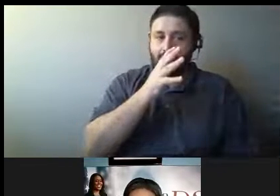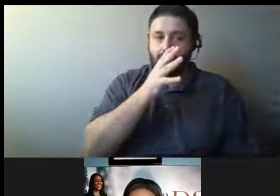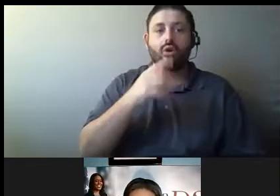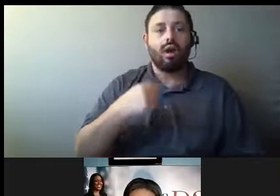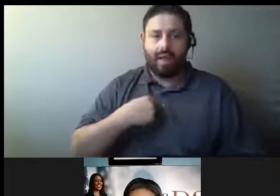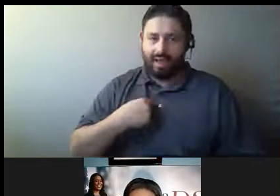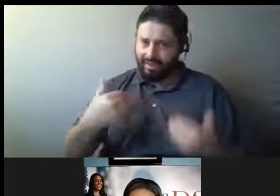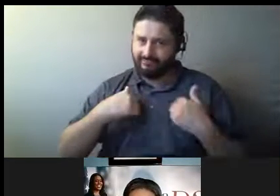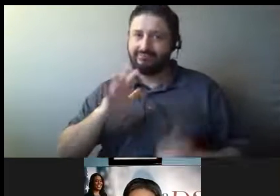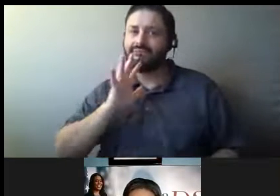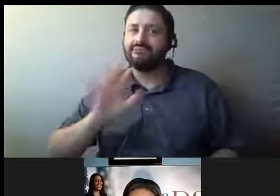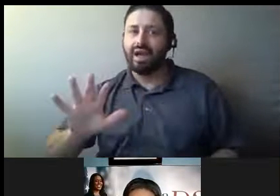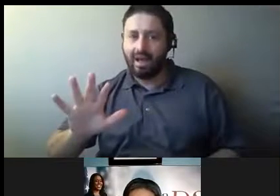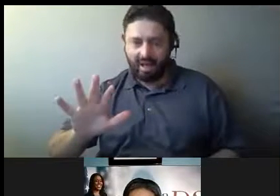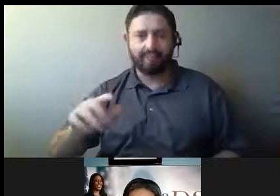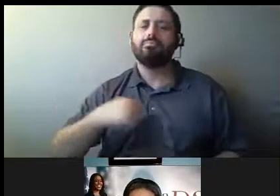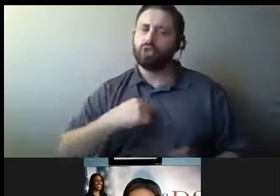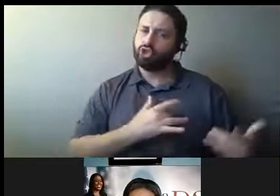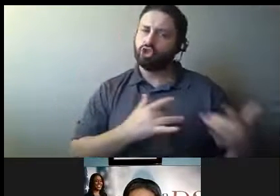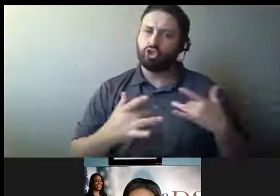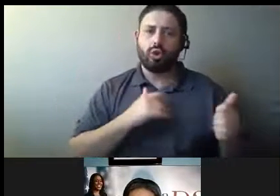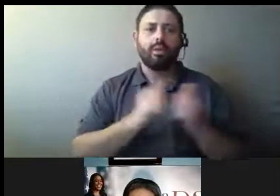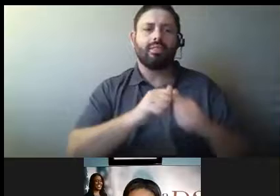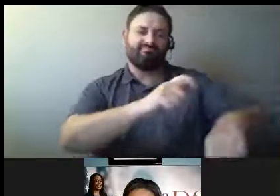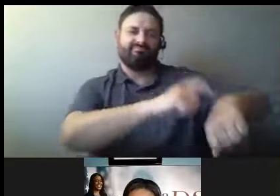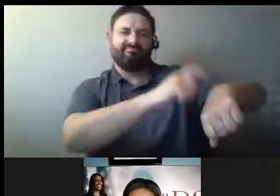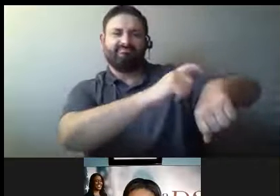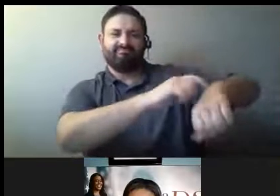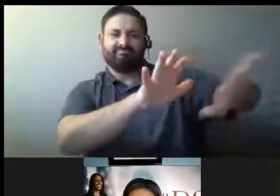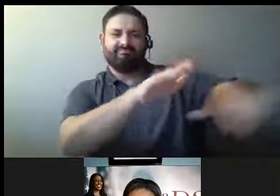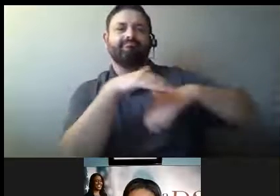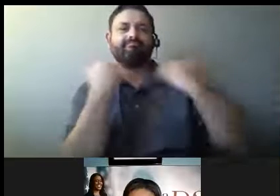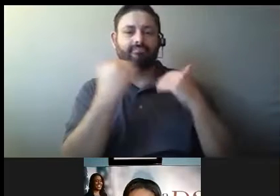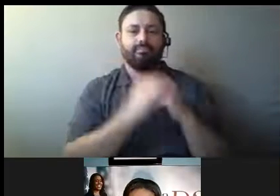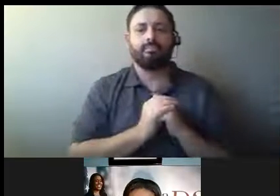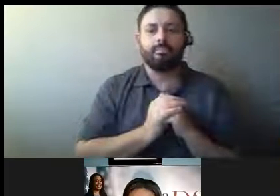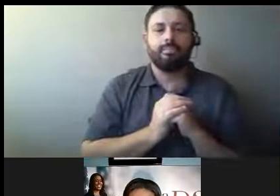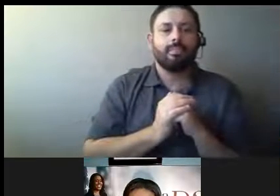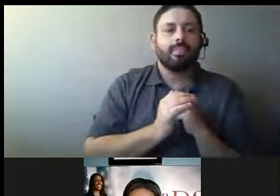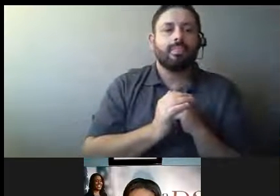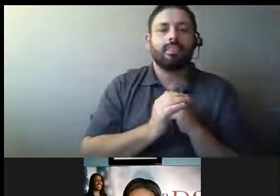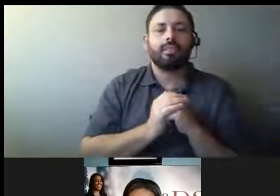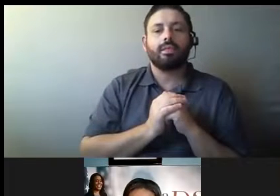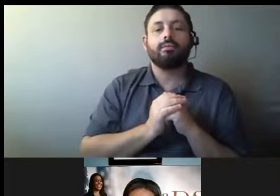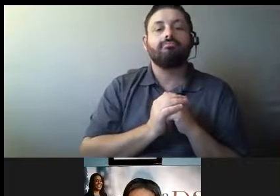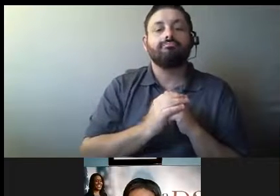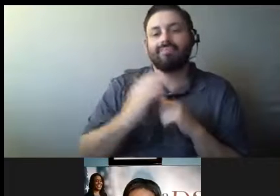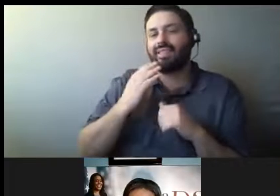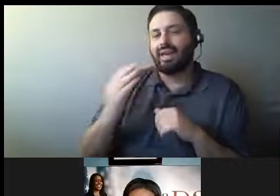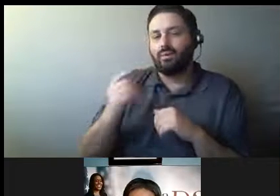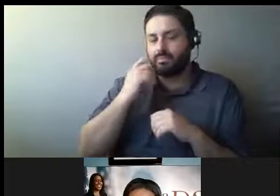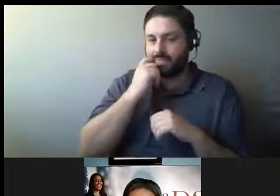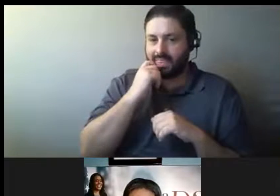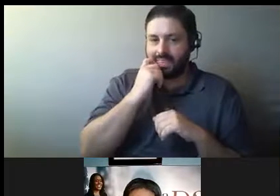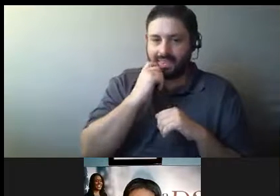kids and getting back in school for their mental well-being as well. Thank you.